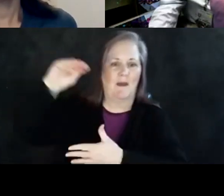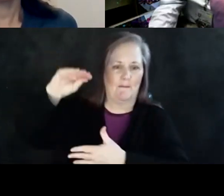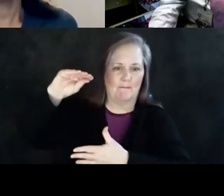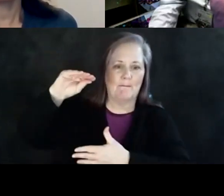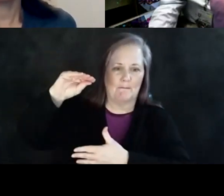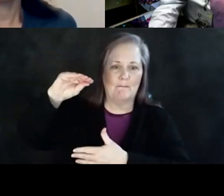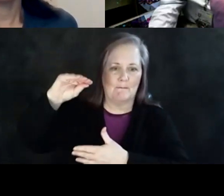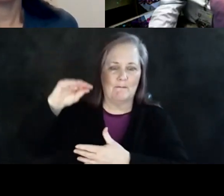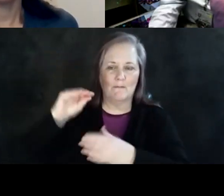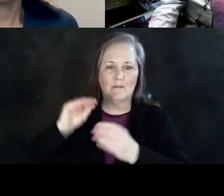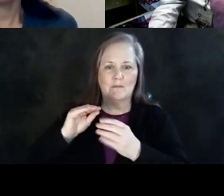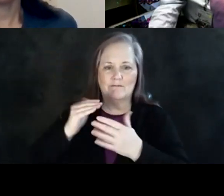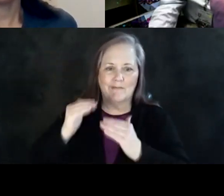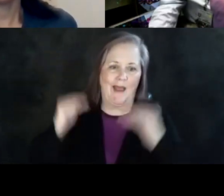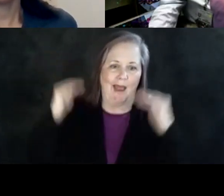in priority.